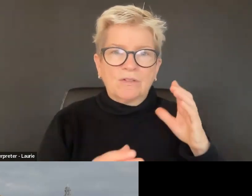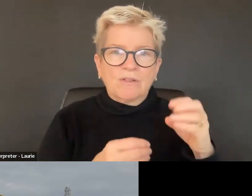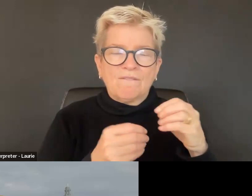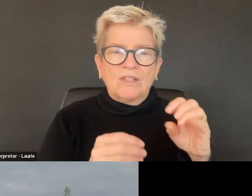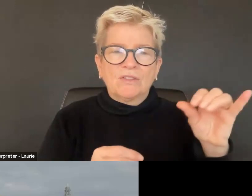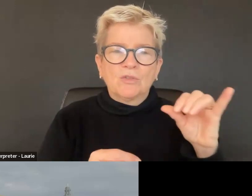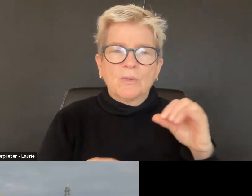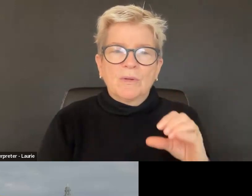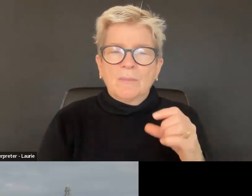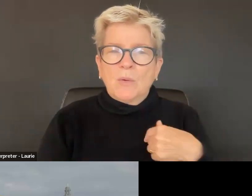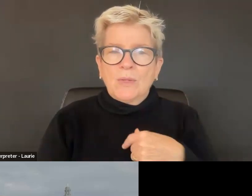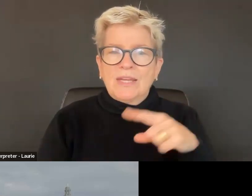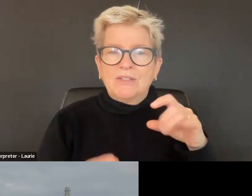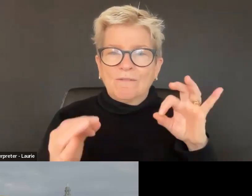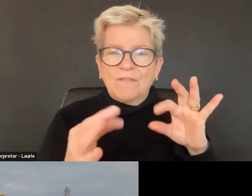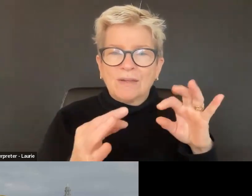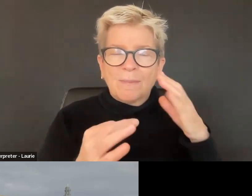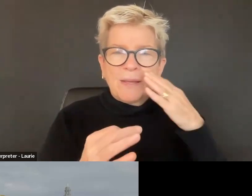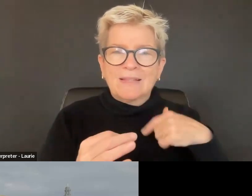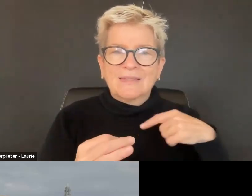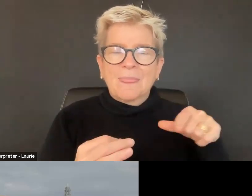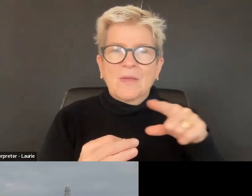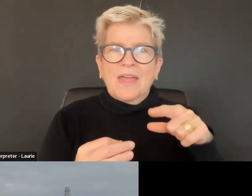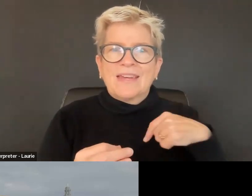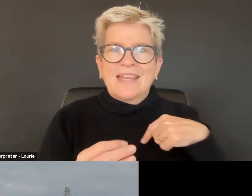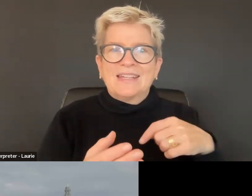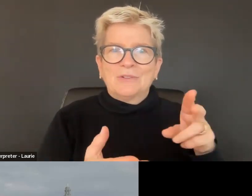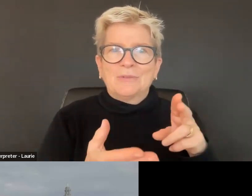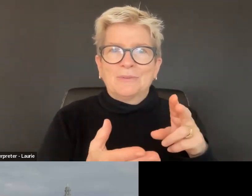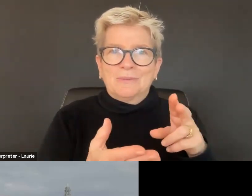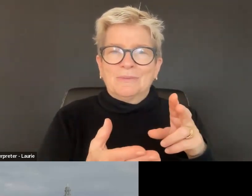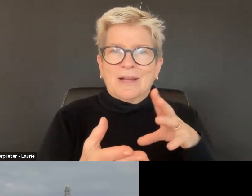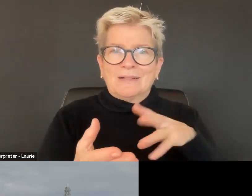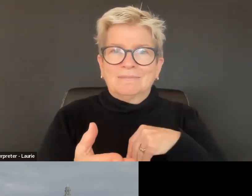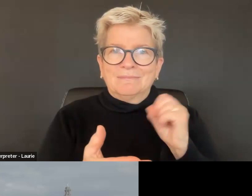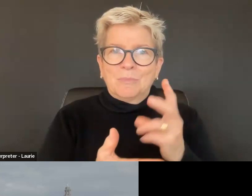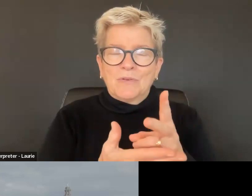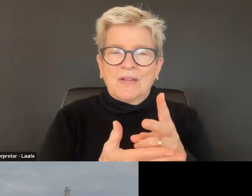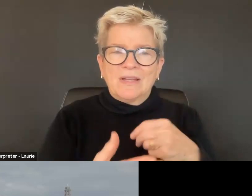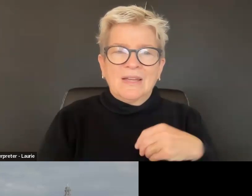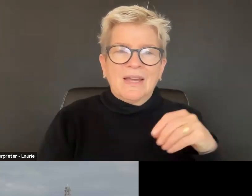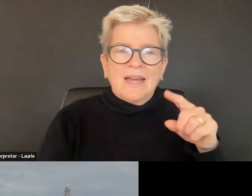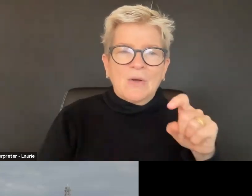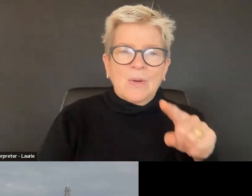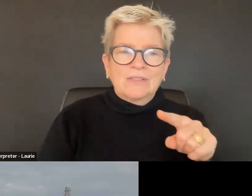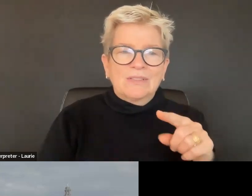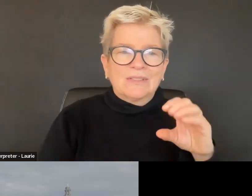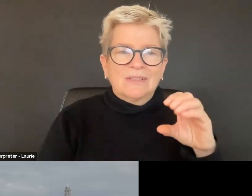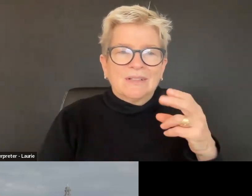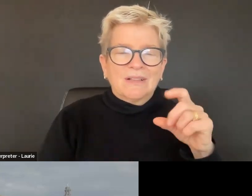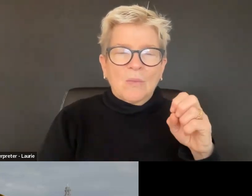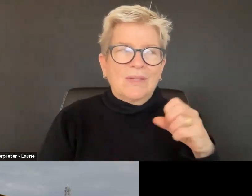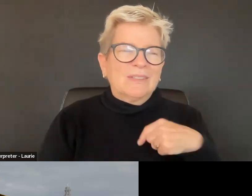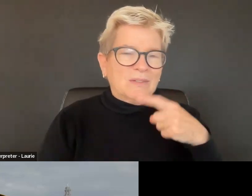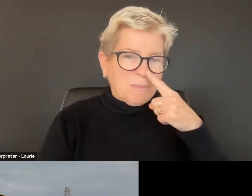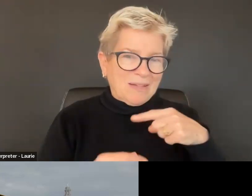to sign off on this. So questions for you. And Chloe, I'm sorry, I keep making you put the slides up and down. Would you